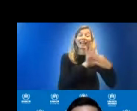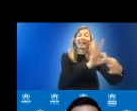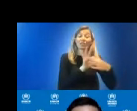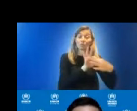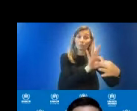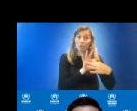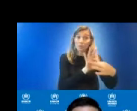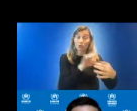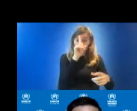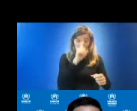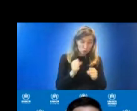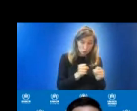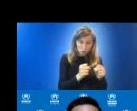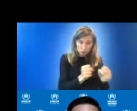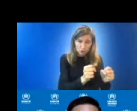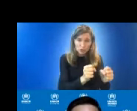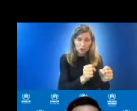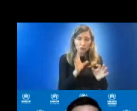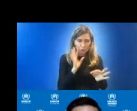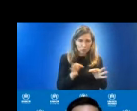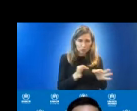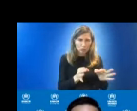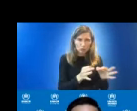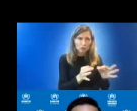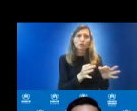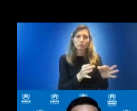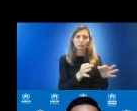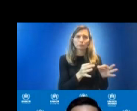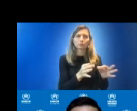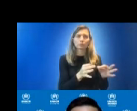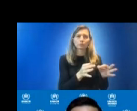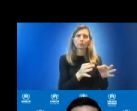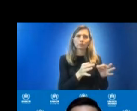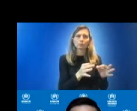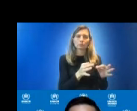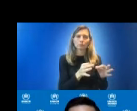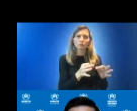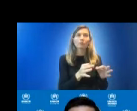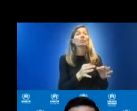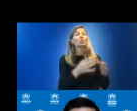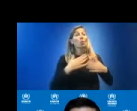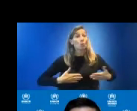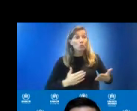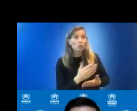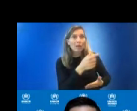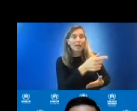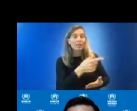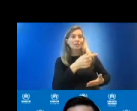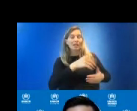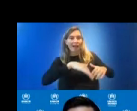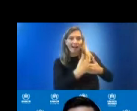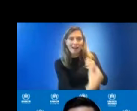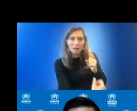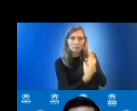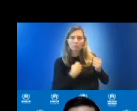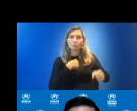about our overall approach to using human rights engagement to support our work. And the second one is a compilation